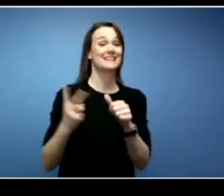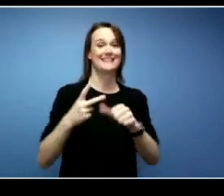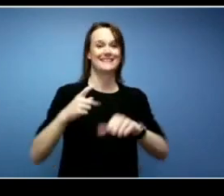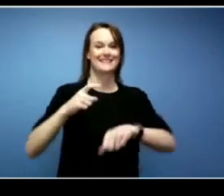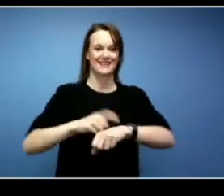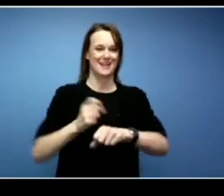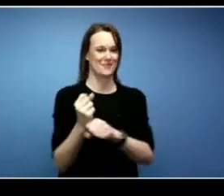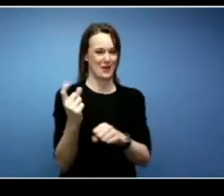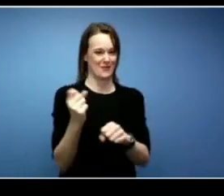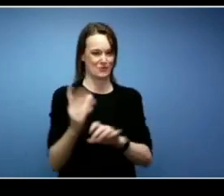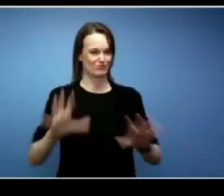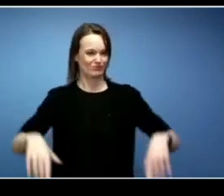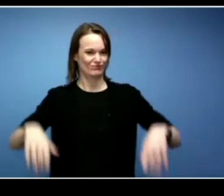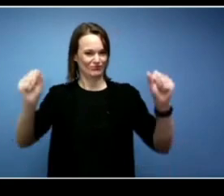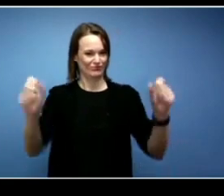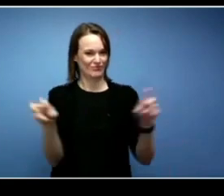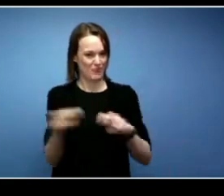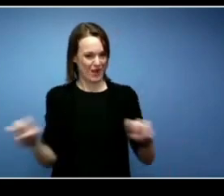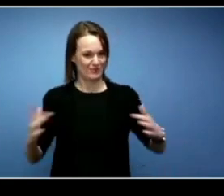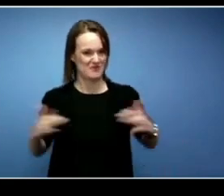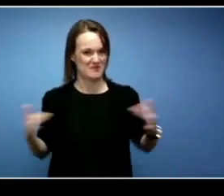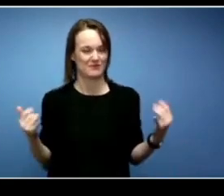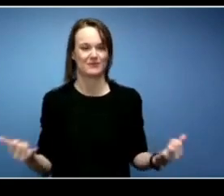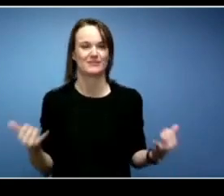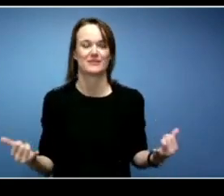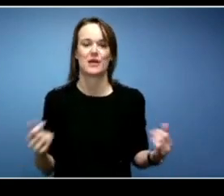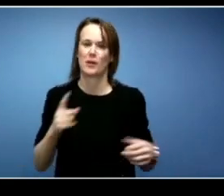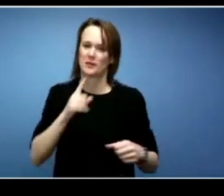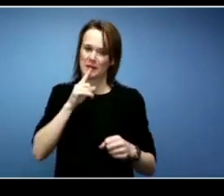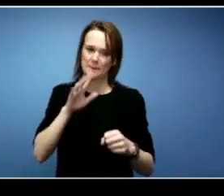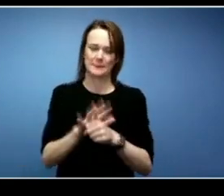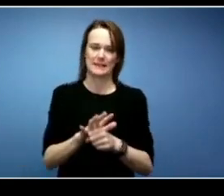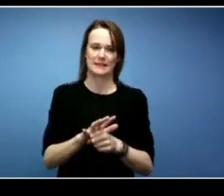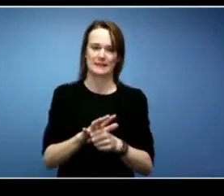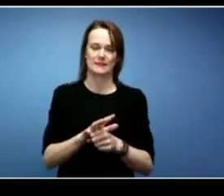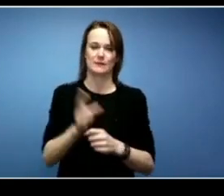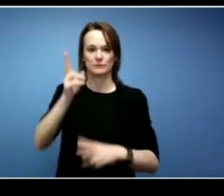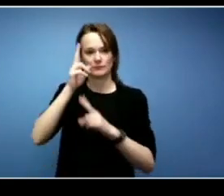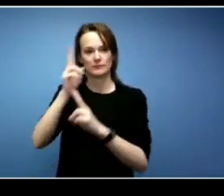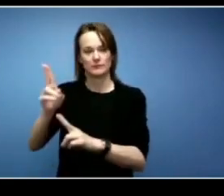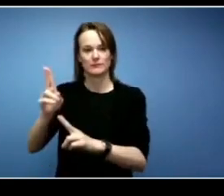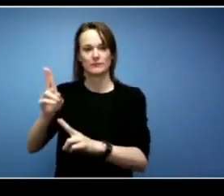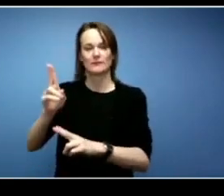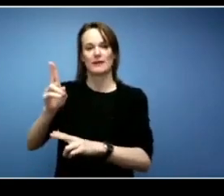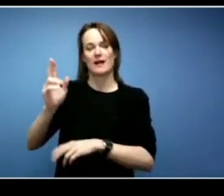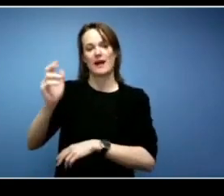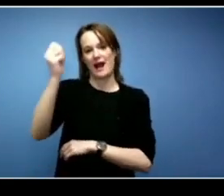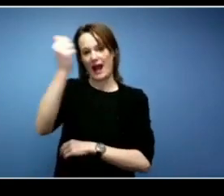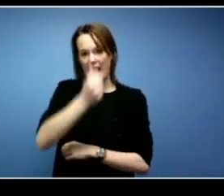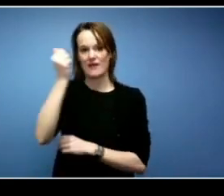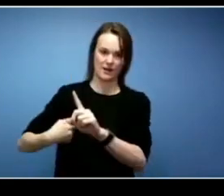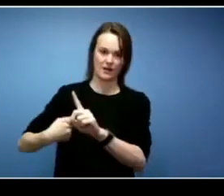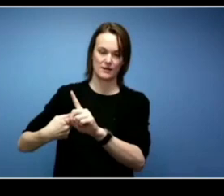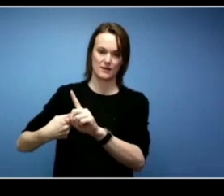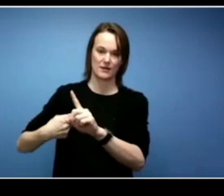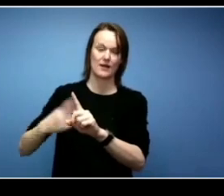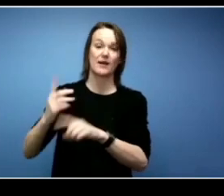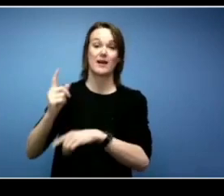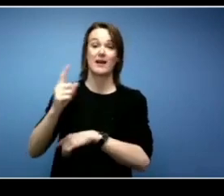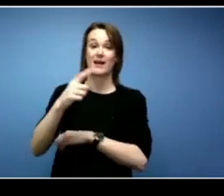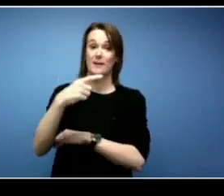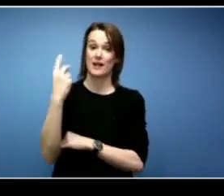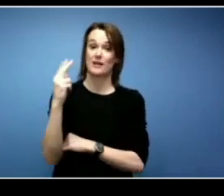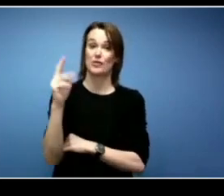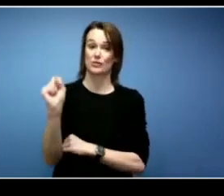Entrepreneur event, and we are committed to honoring African Heritage Month and the contributions of Black and African Nova Scotians all year